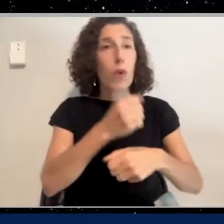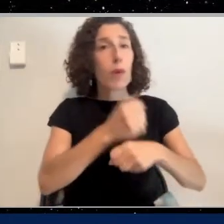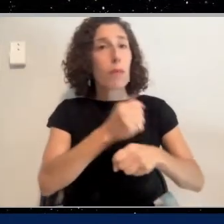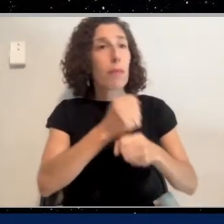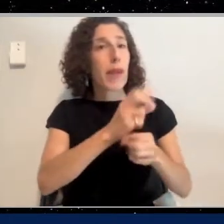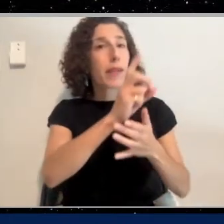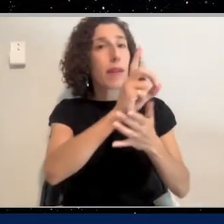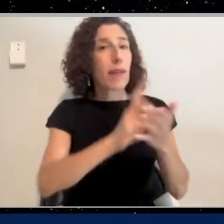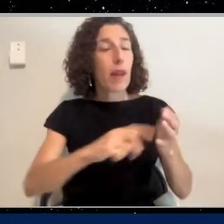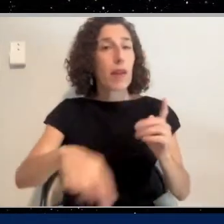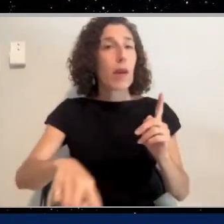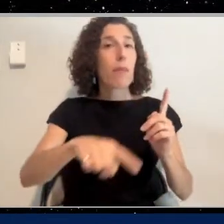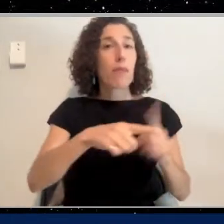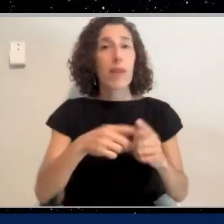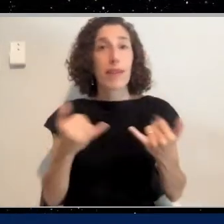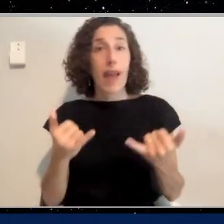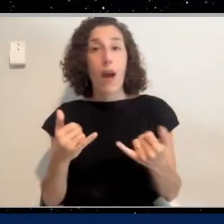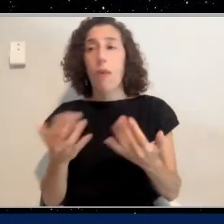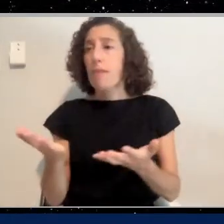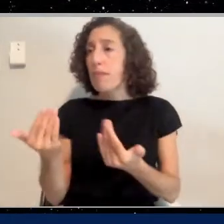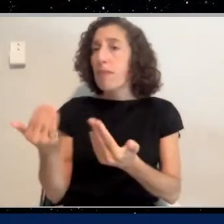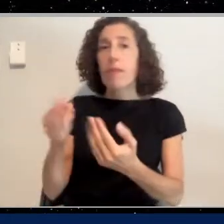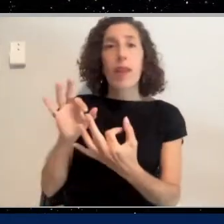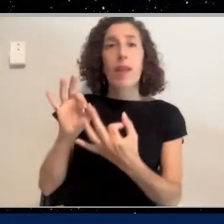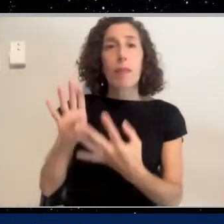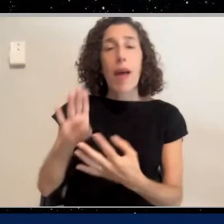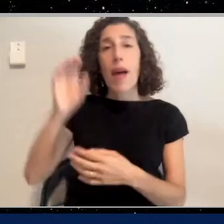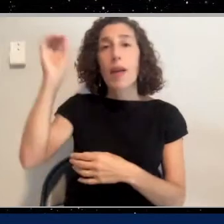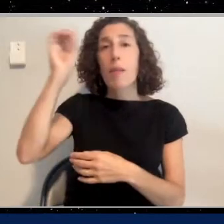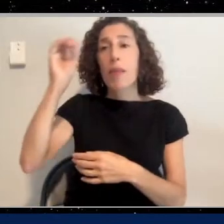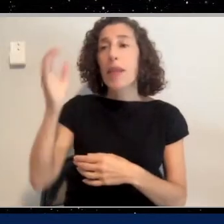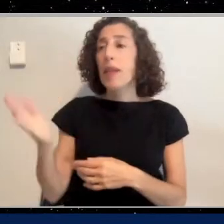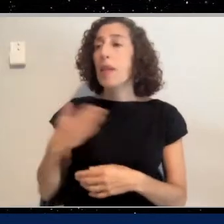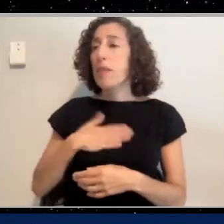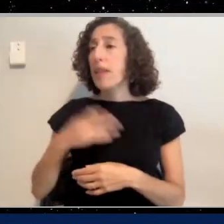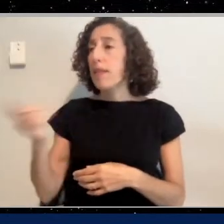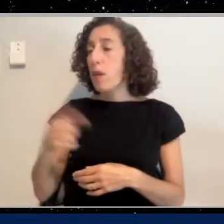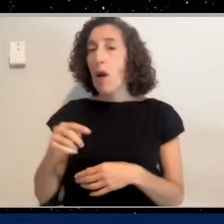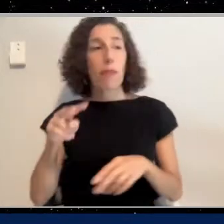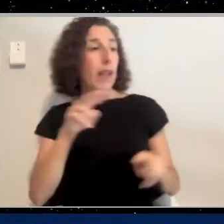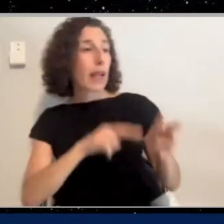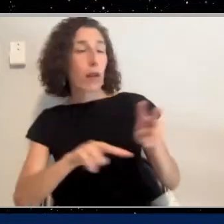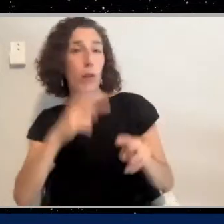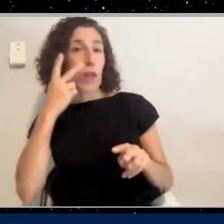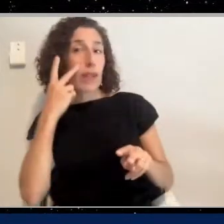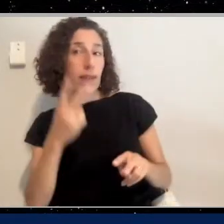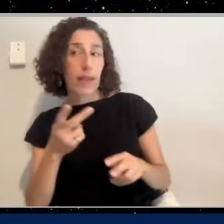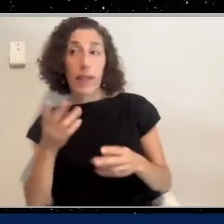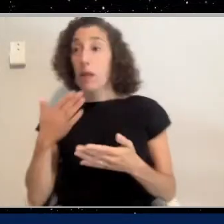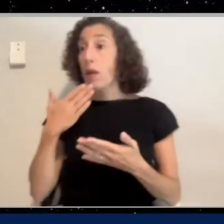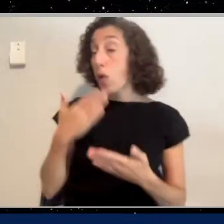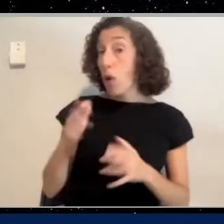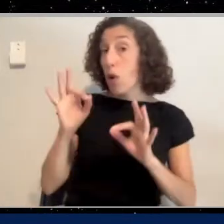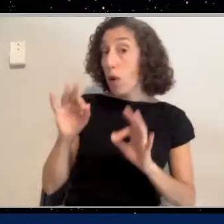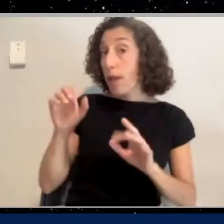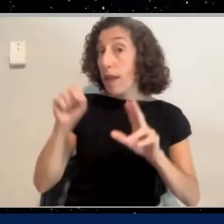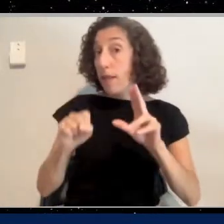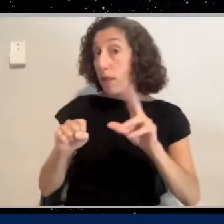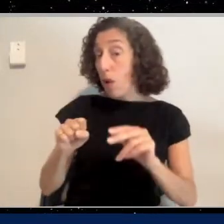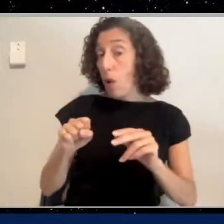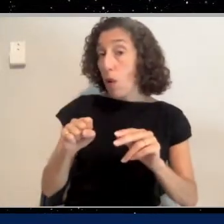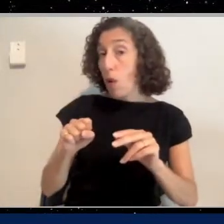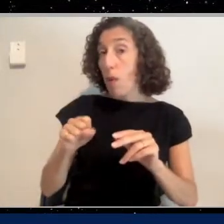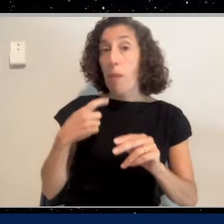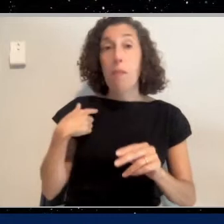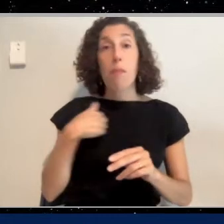give feedback, sort of even in the very, very beginning stages of what